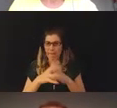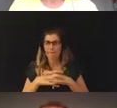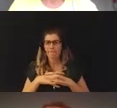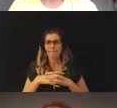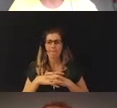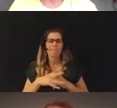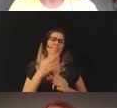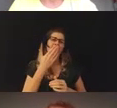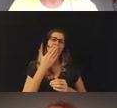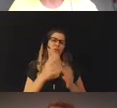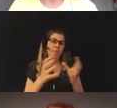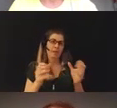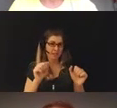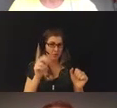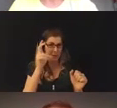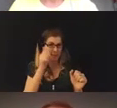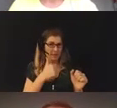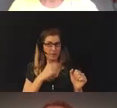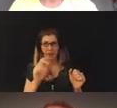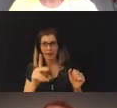Thank you so much. Can you hear me okay?